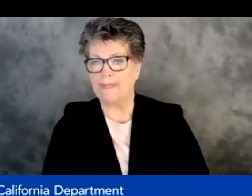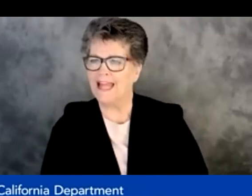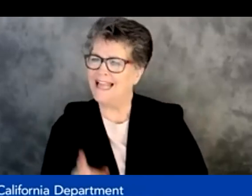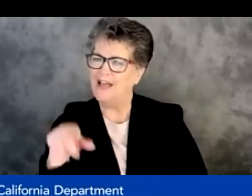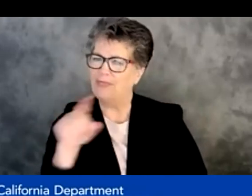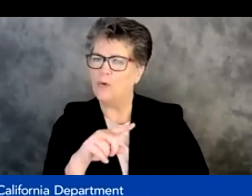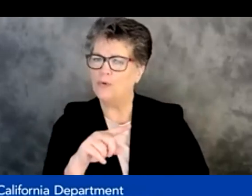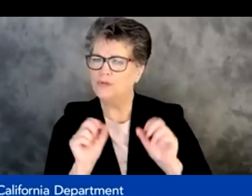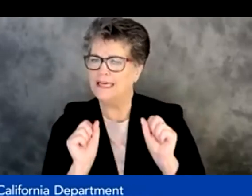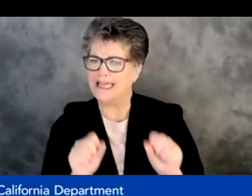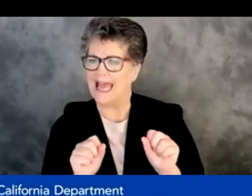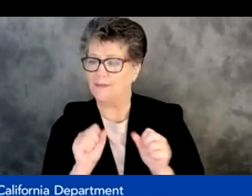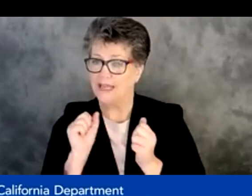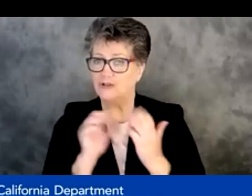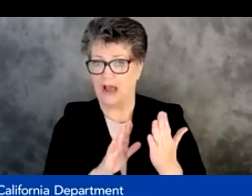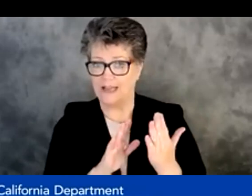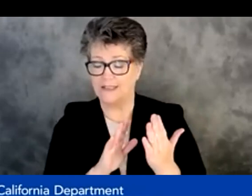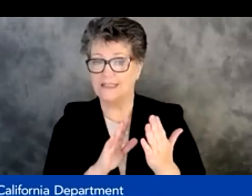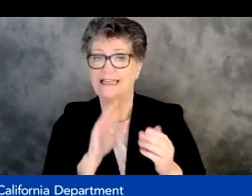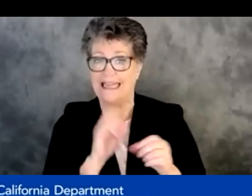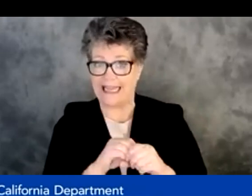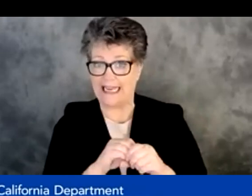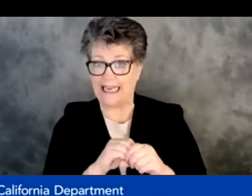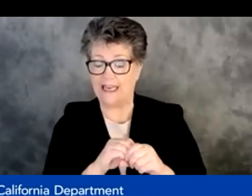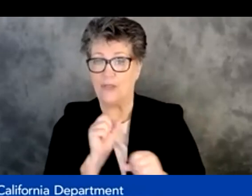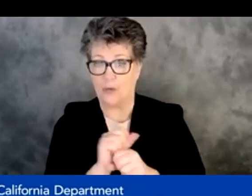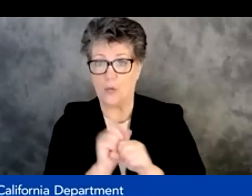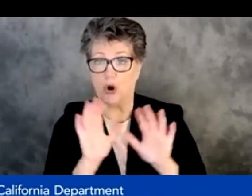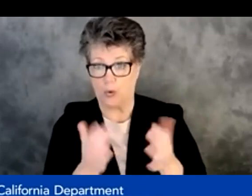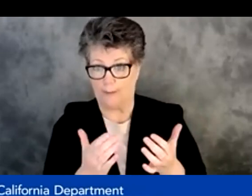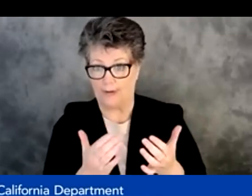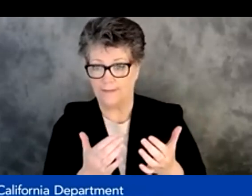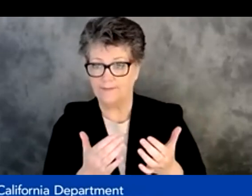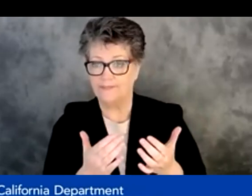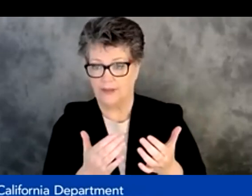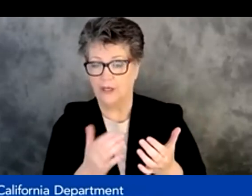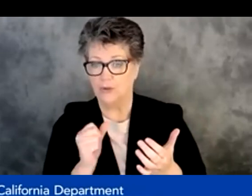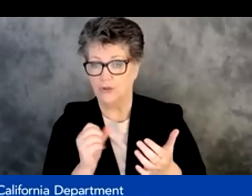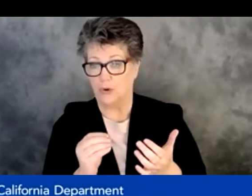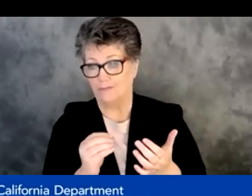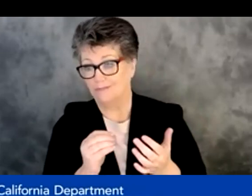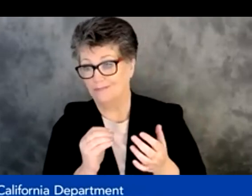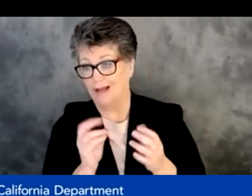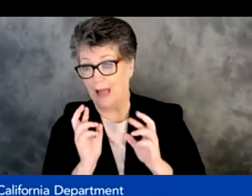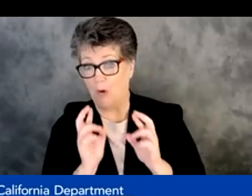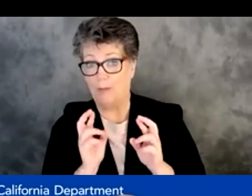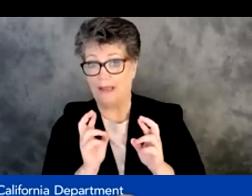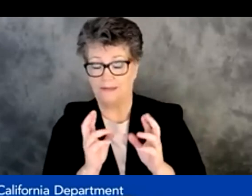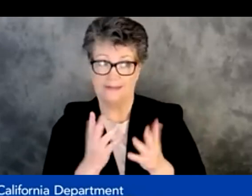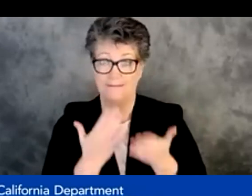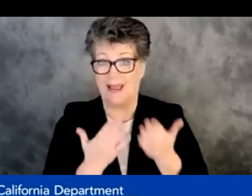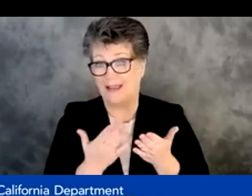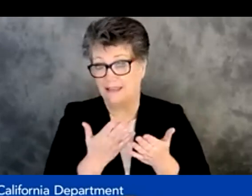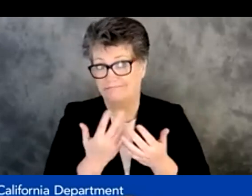can be addressed in the work group. So I'm hoping that, maybe